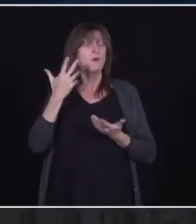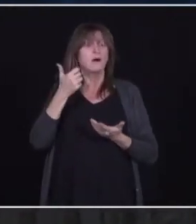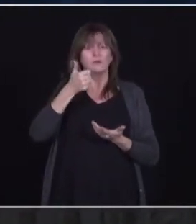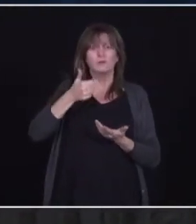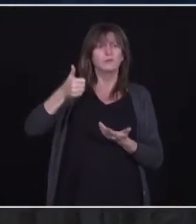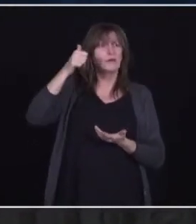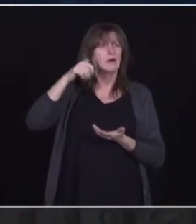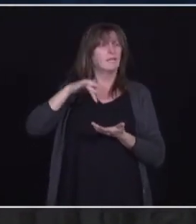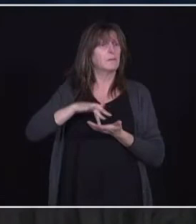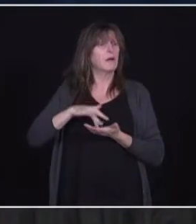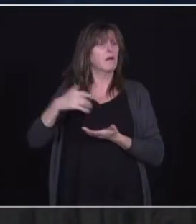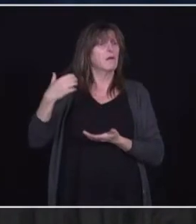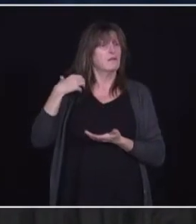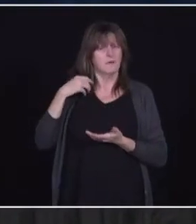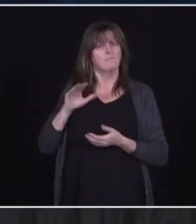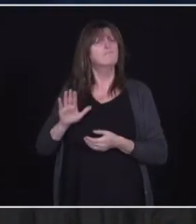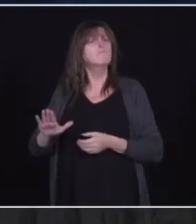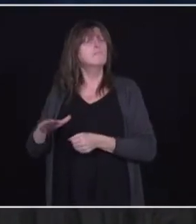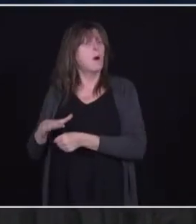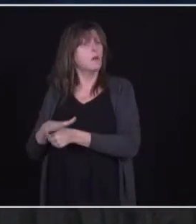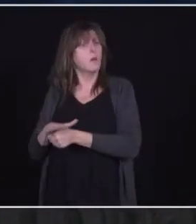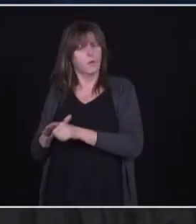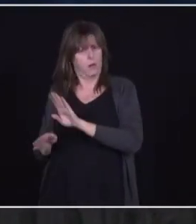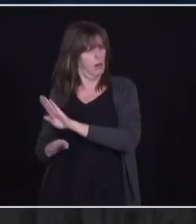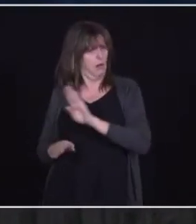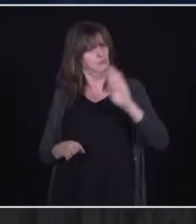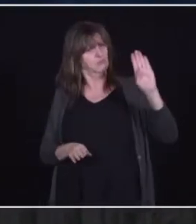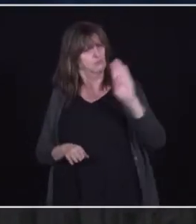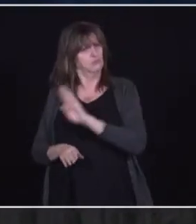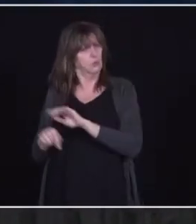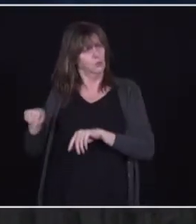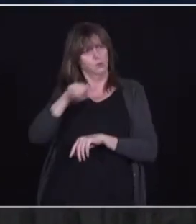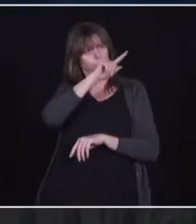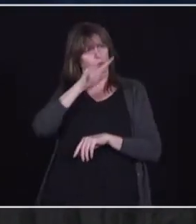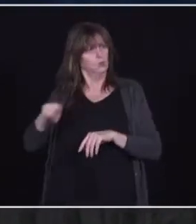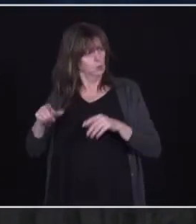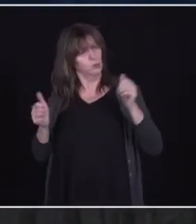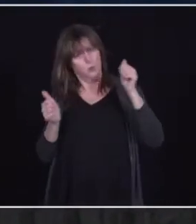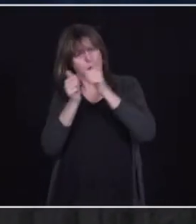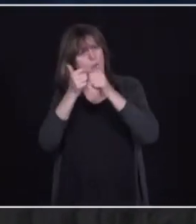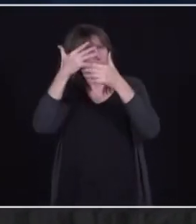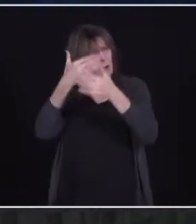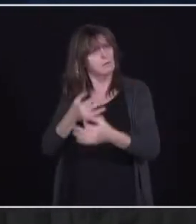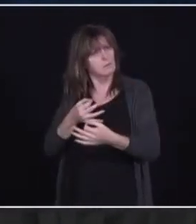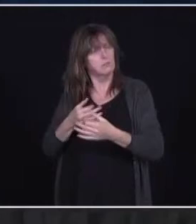the decision was made. I don't think we've delayed anything, but I'll pass it over to the minister.